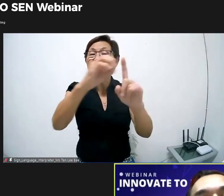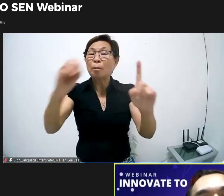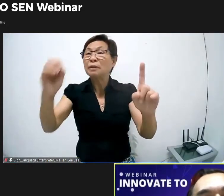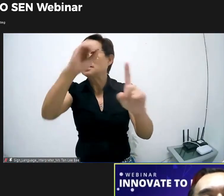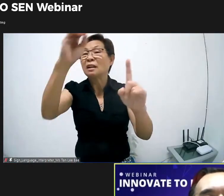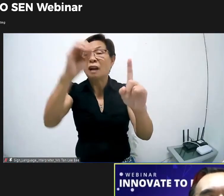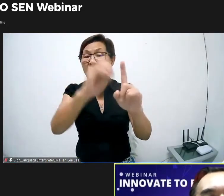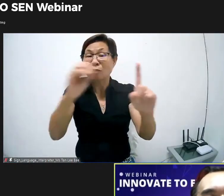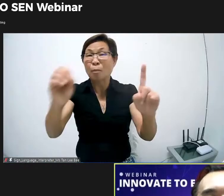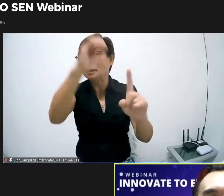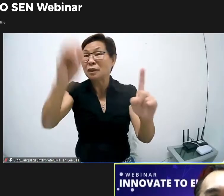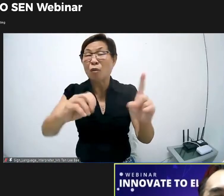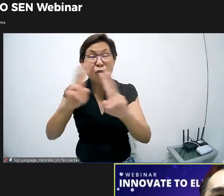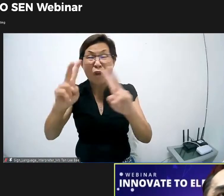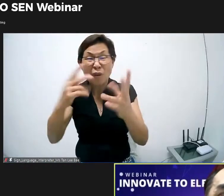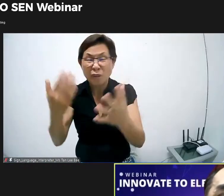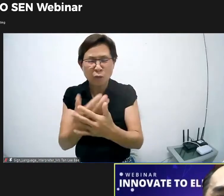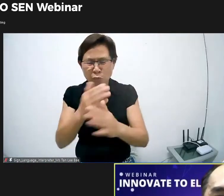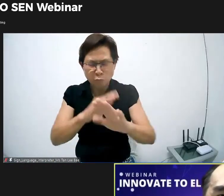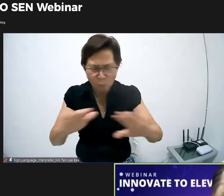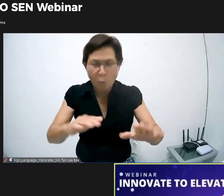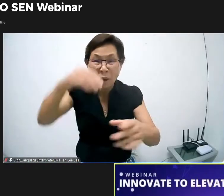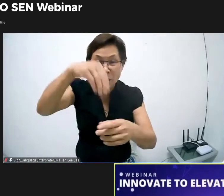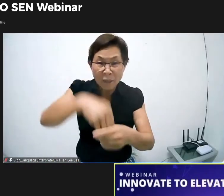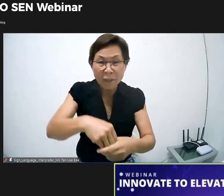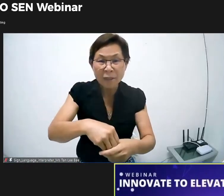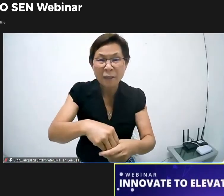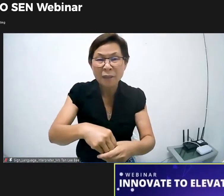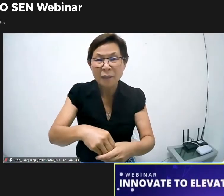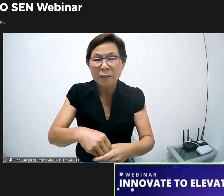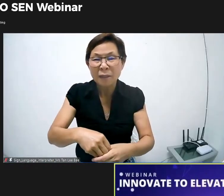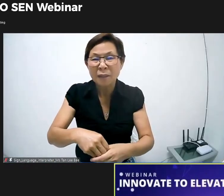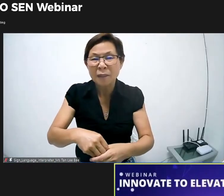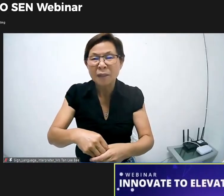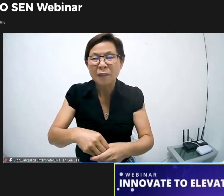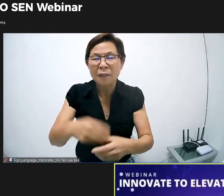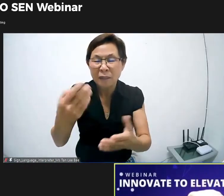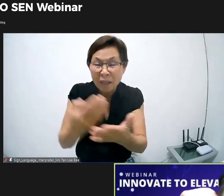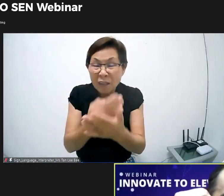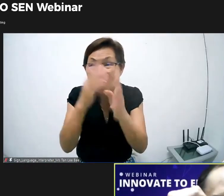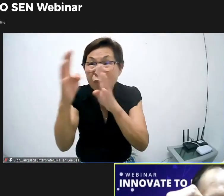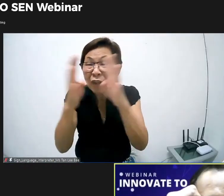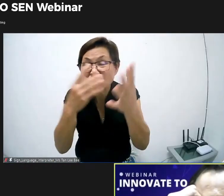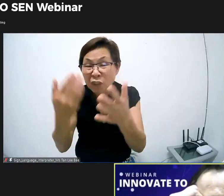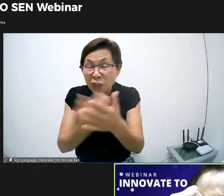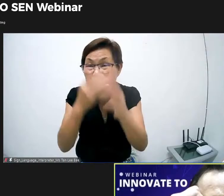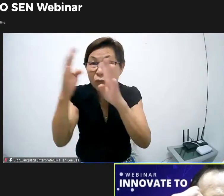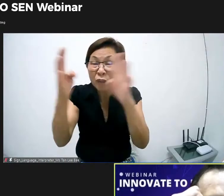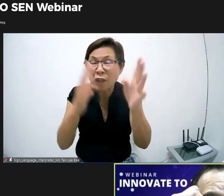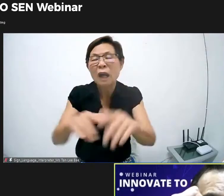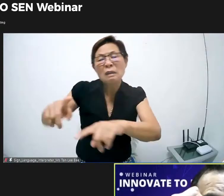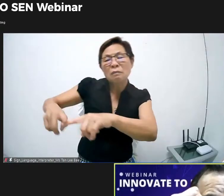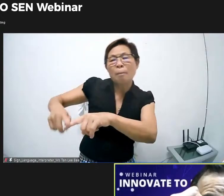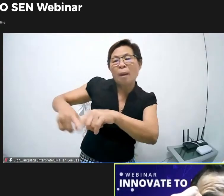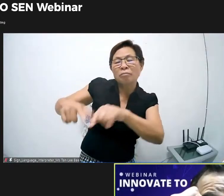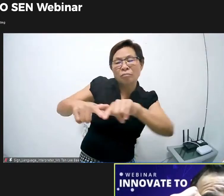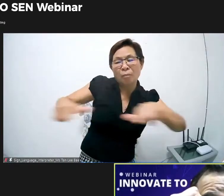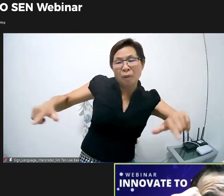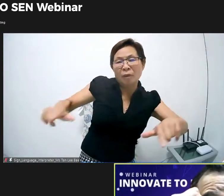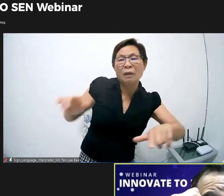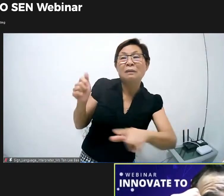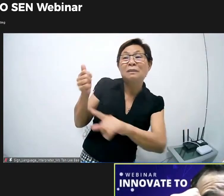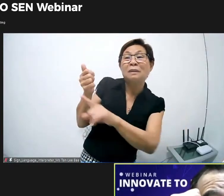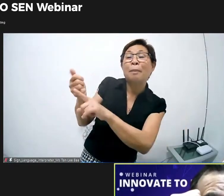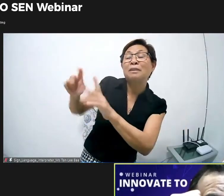Okay, but then when it comes to, as I mentioned, it really depends on the levels of the implementer. For